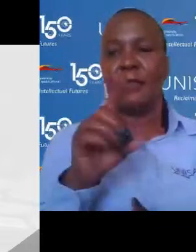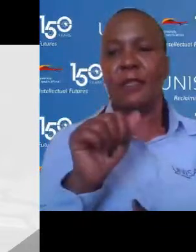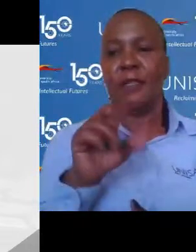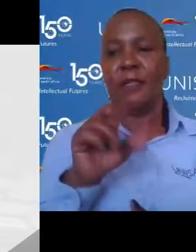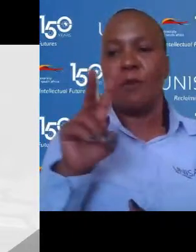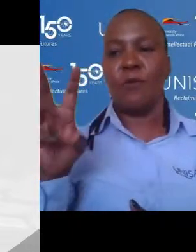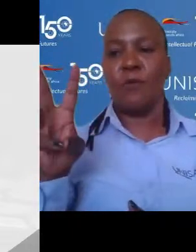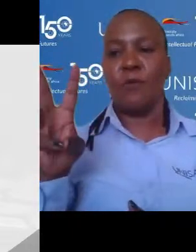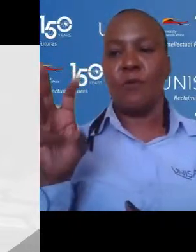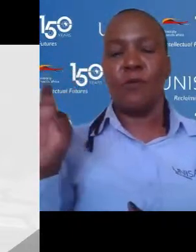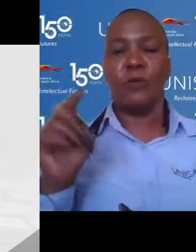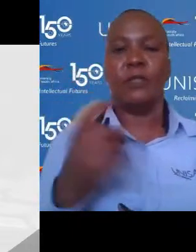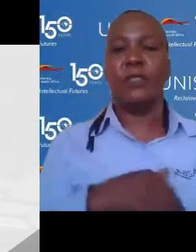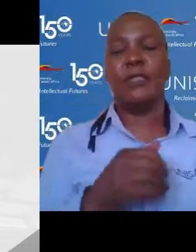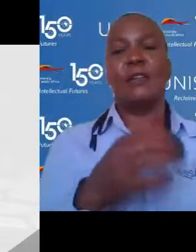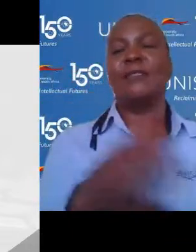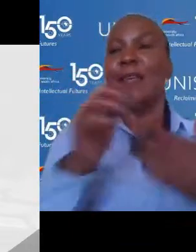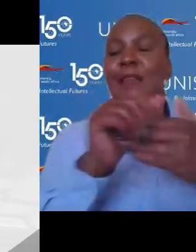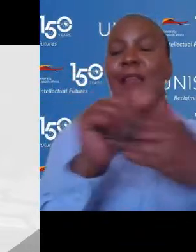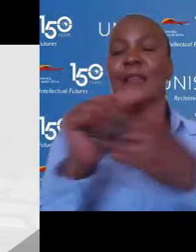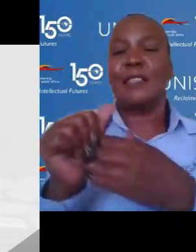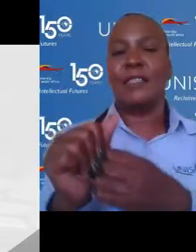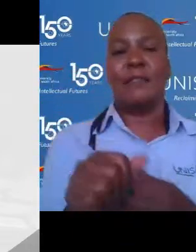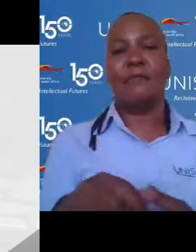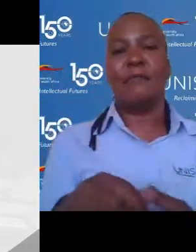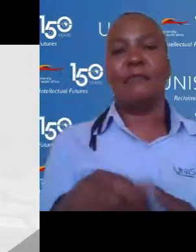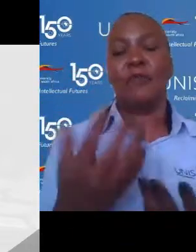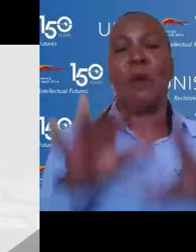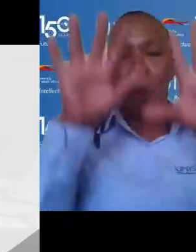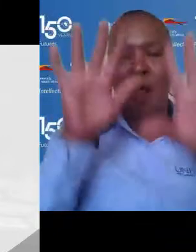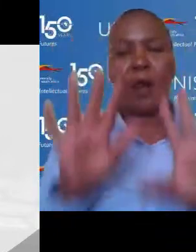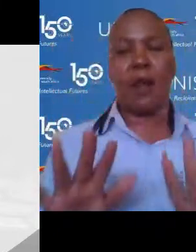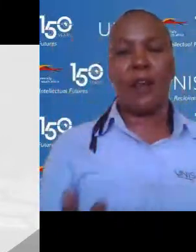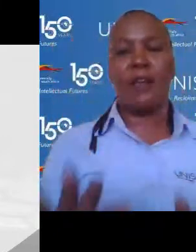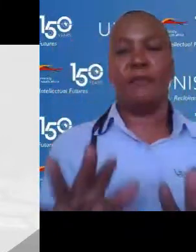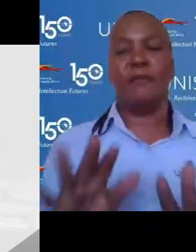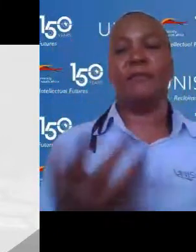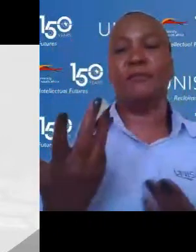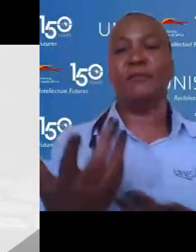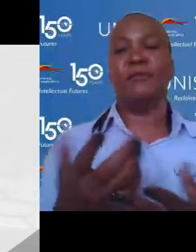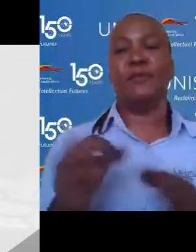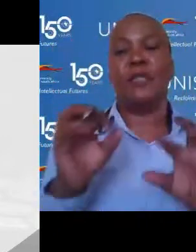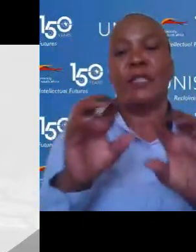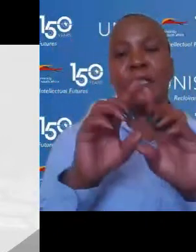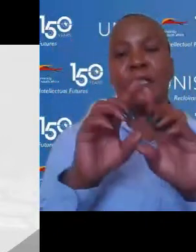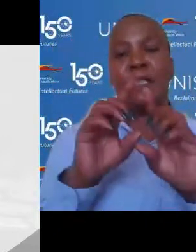my wonderful boss, who you've seen. It gives me great pleasure to be with you today.